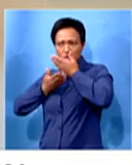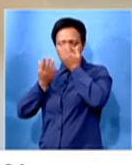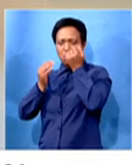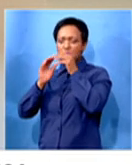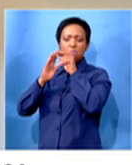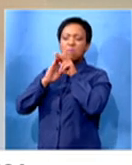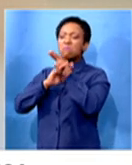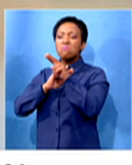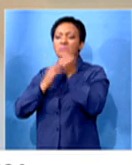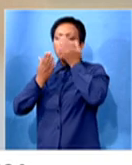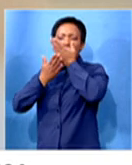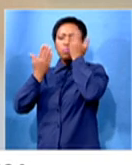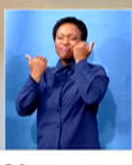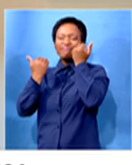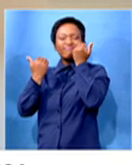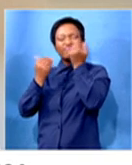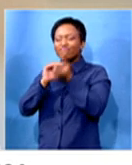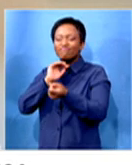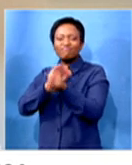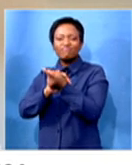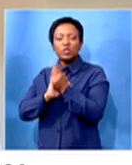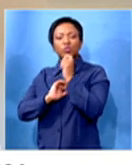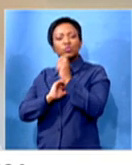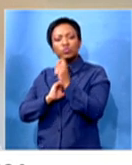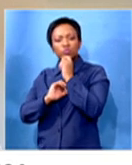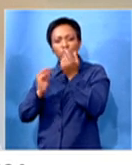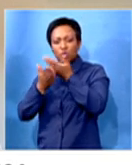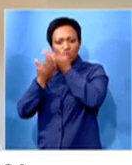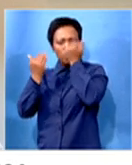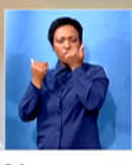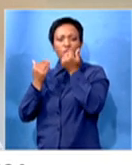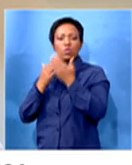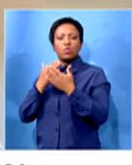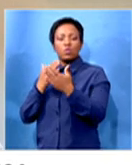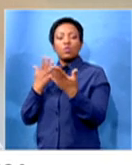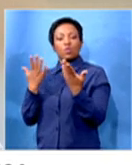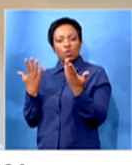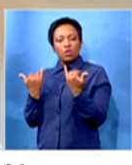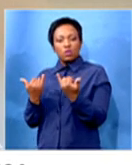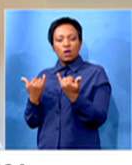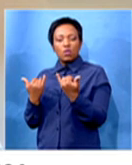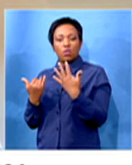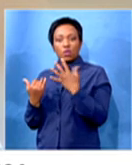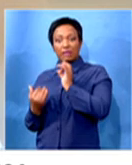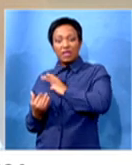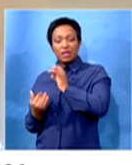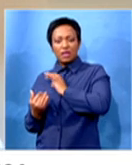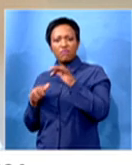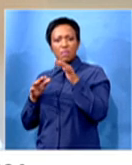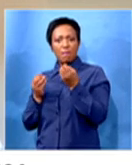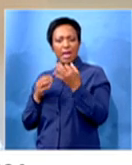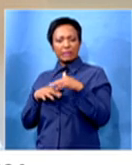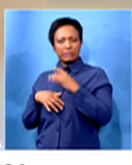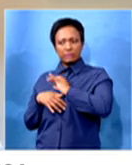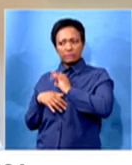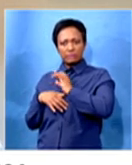you just don't know. You really don't, and that's what I think what puts the fear in a lot of people is you may have a